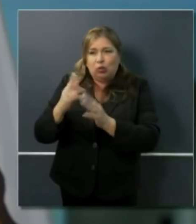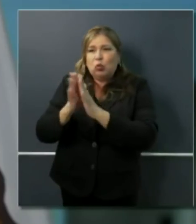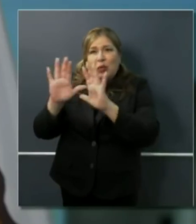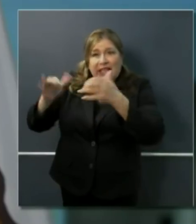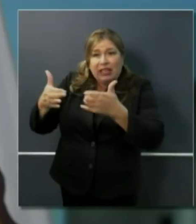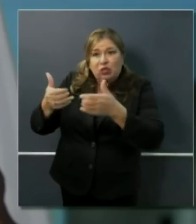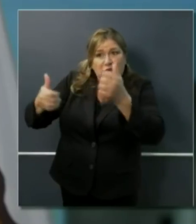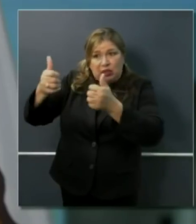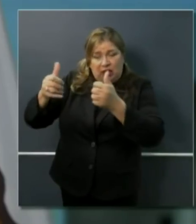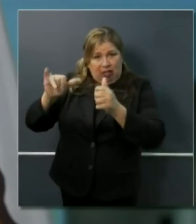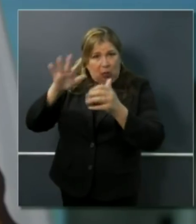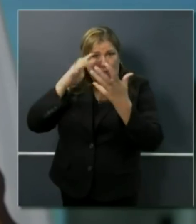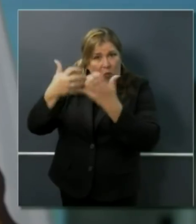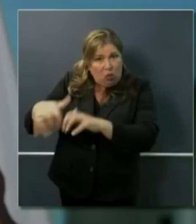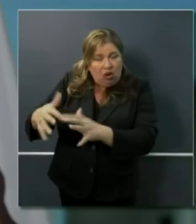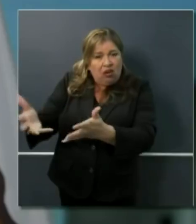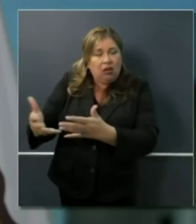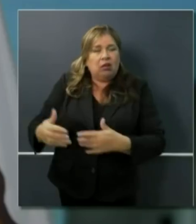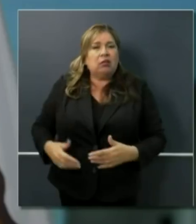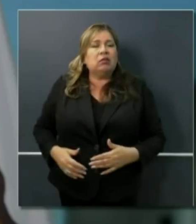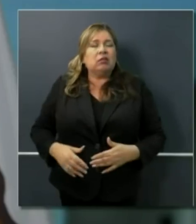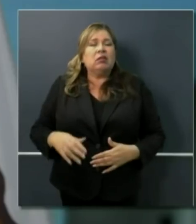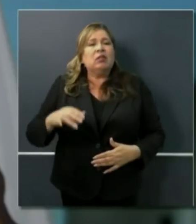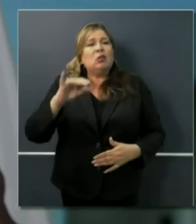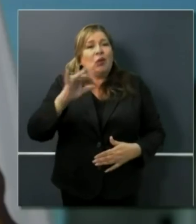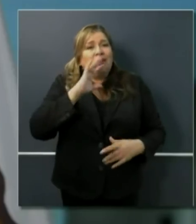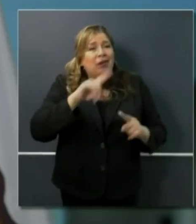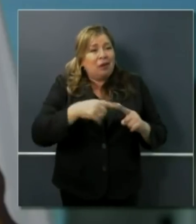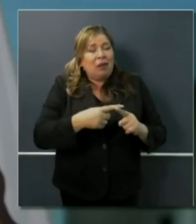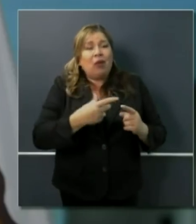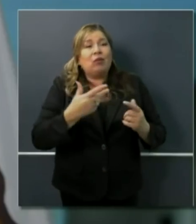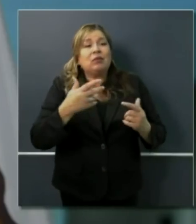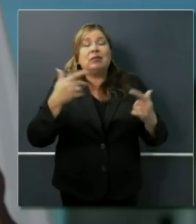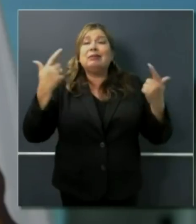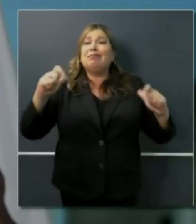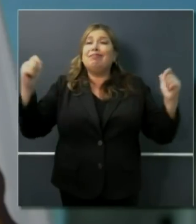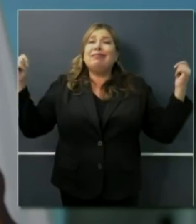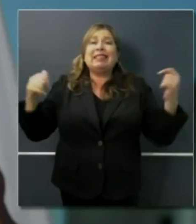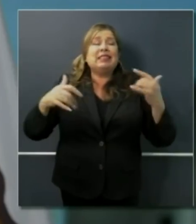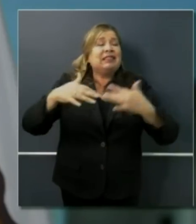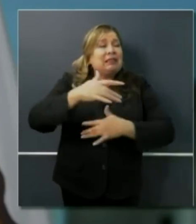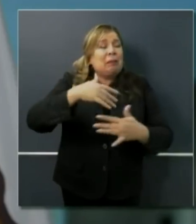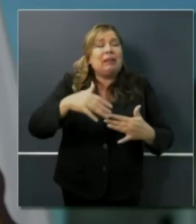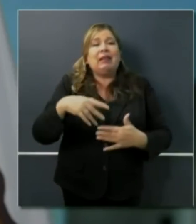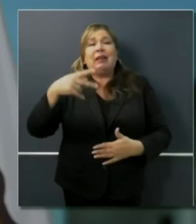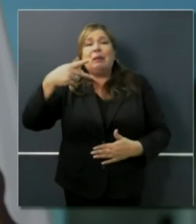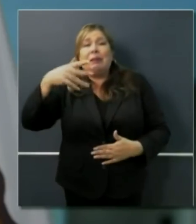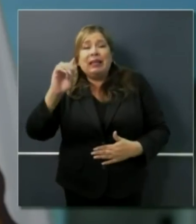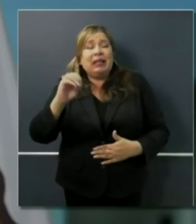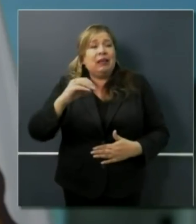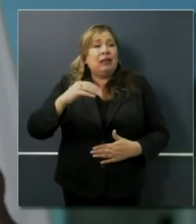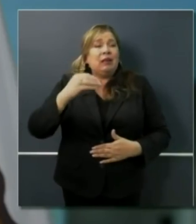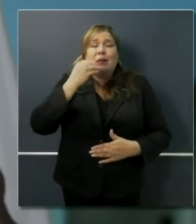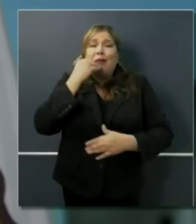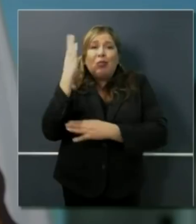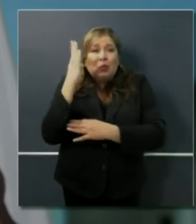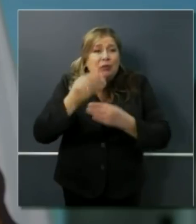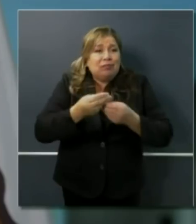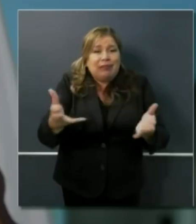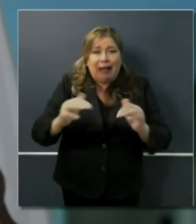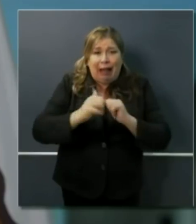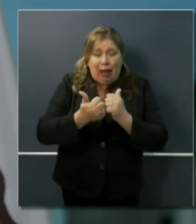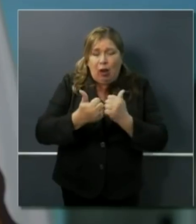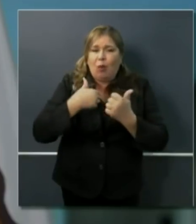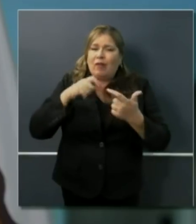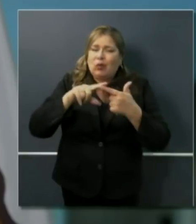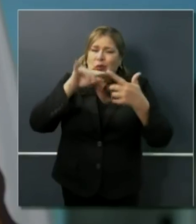said, assemblies, PE, recess, looking at how you provide meals to our kids. All of those things